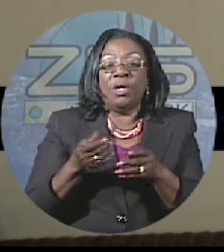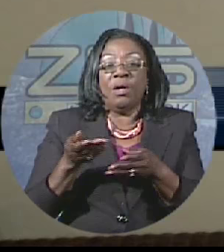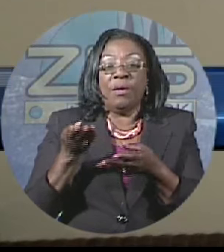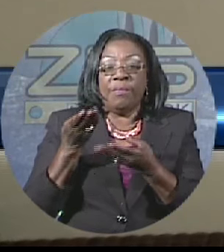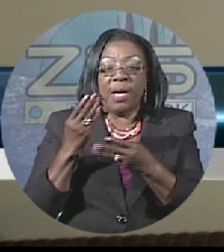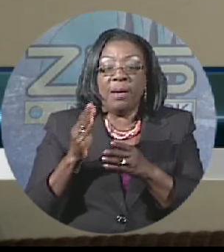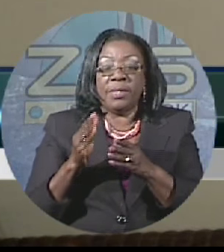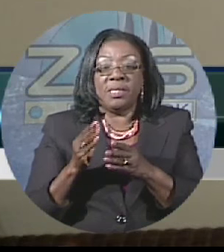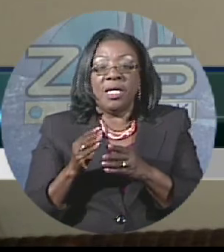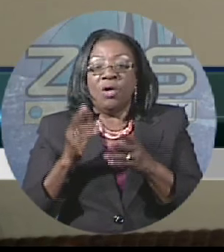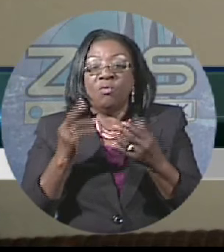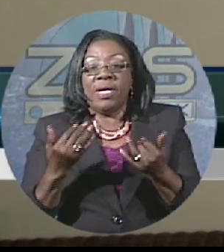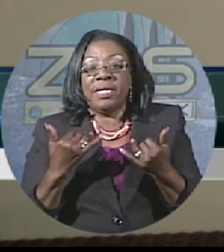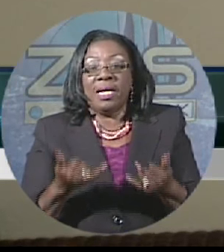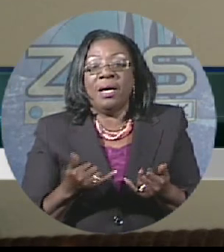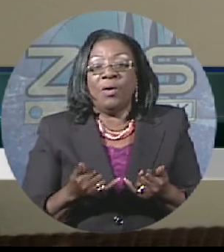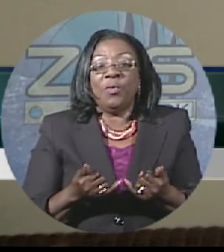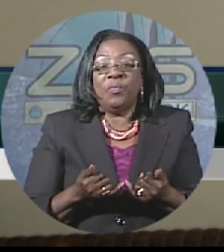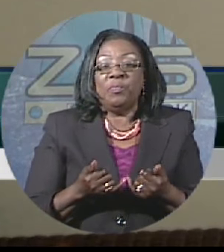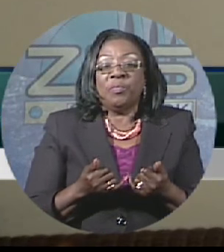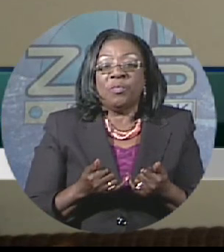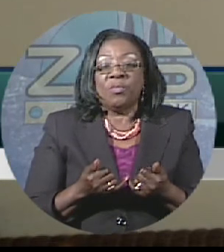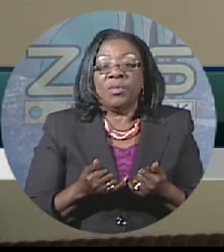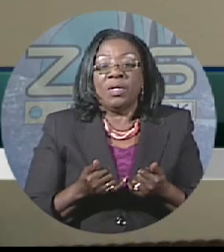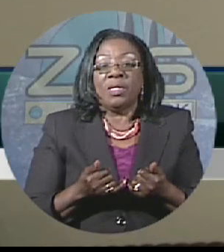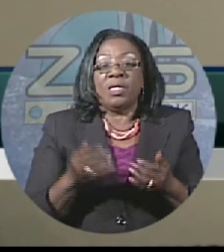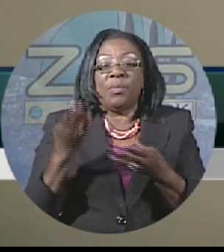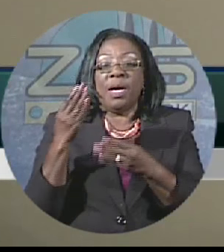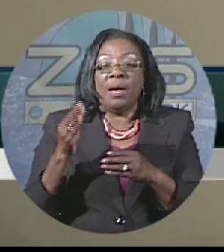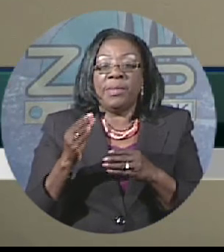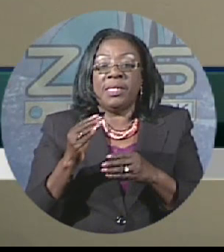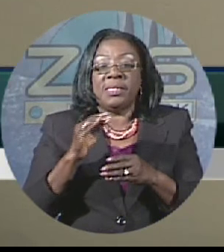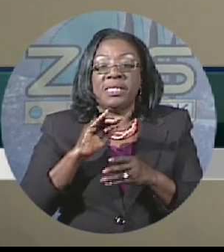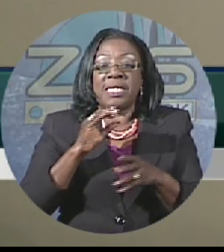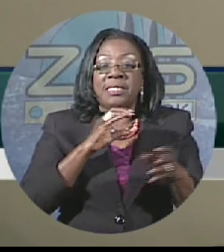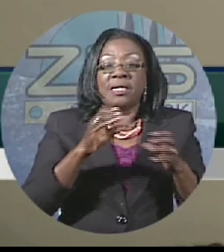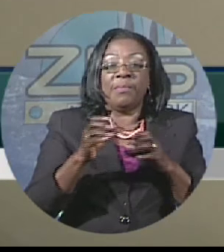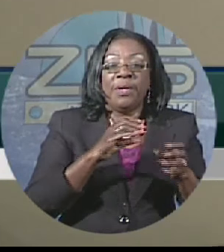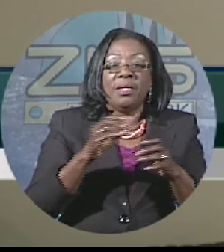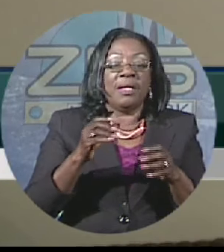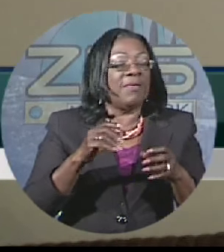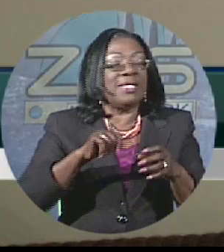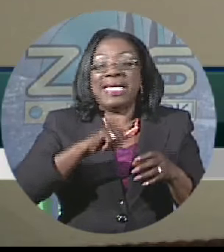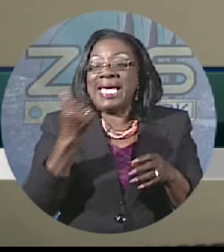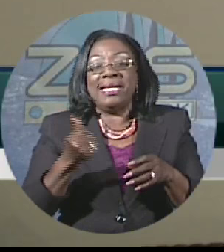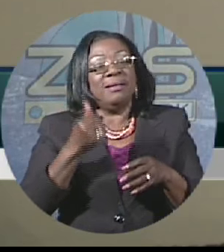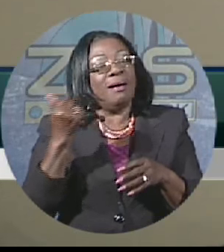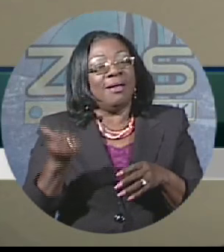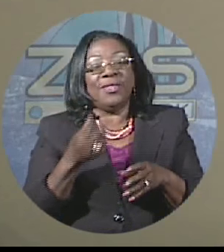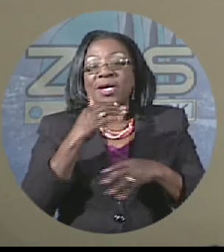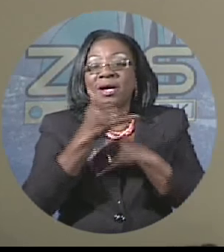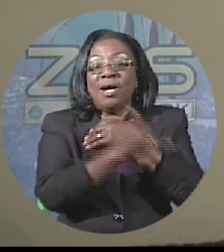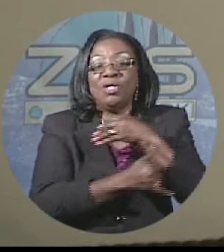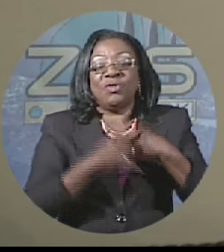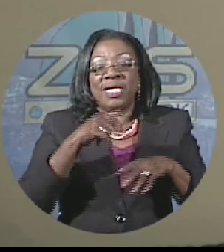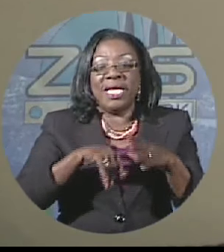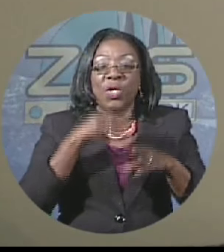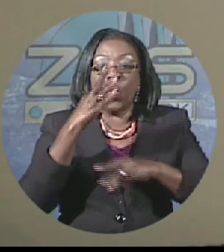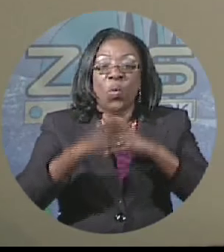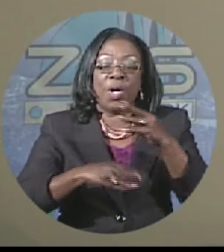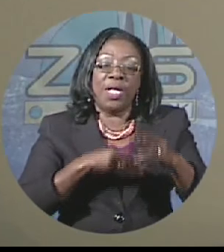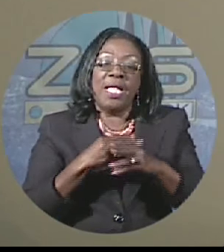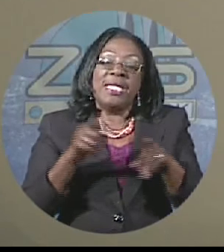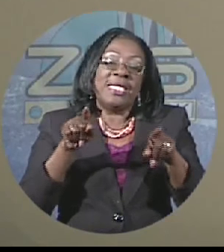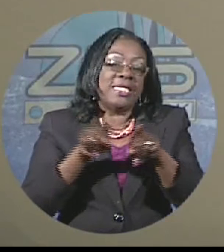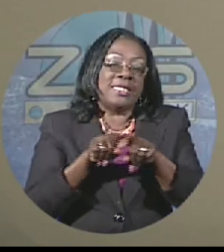the cadet level, on the 14, 15, 16-year-old level, the Bahamas is just as competitive as any other country in the world. And I look forward to them making the